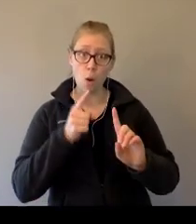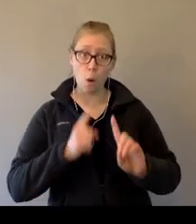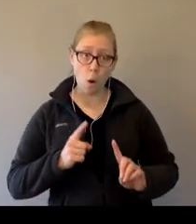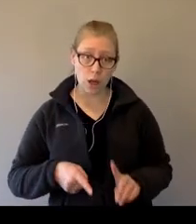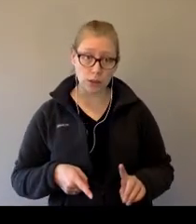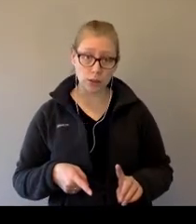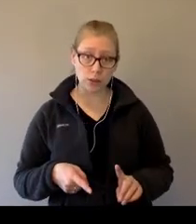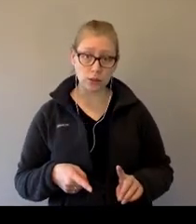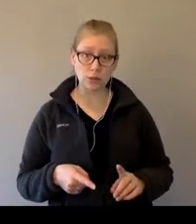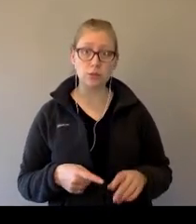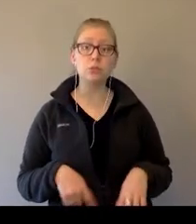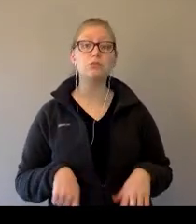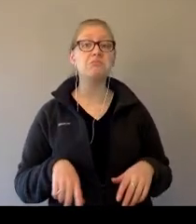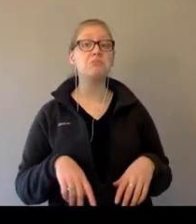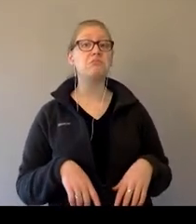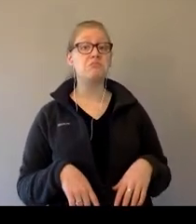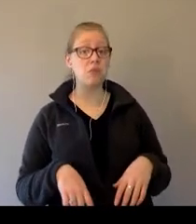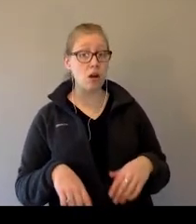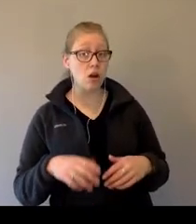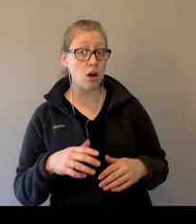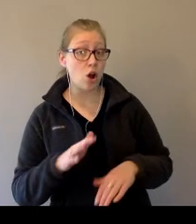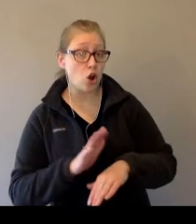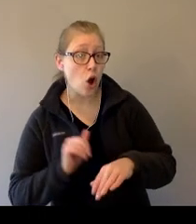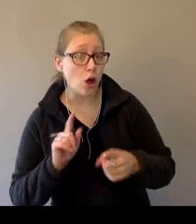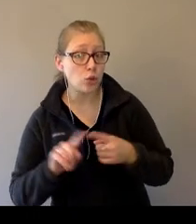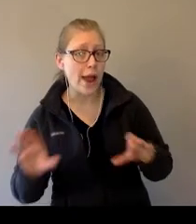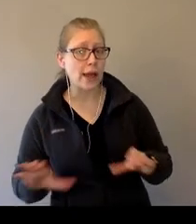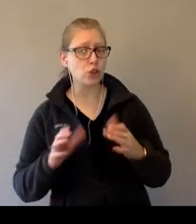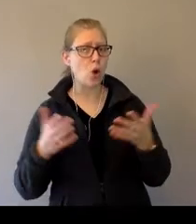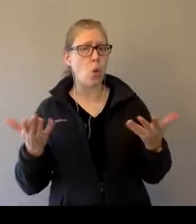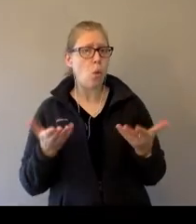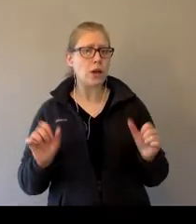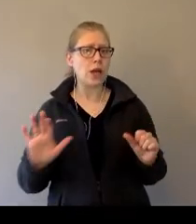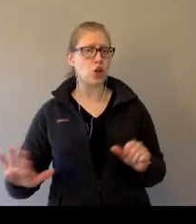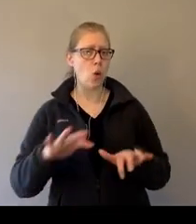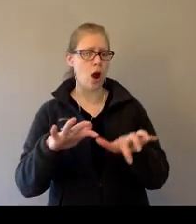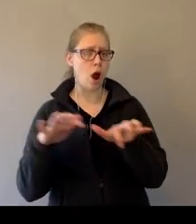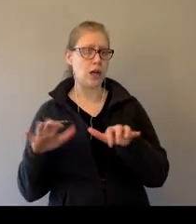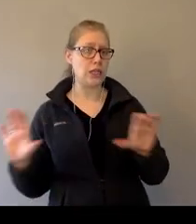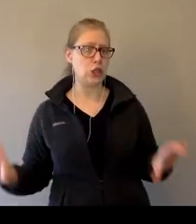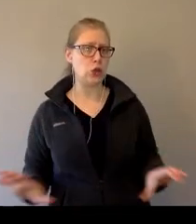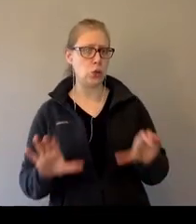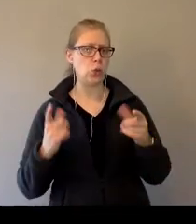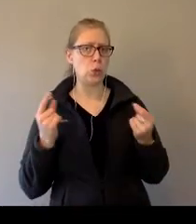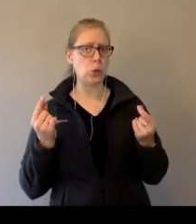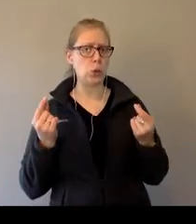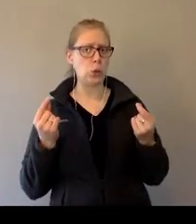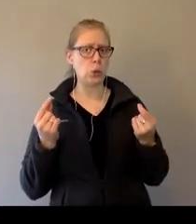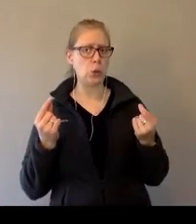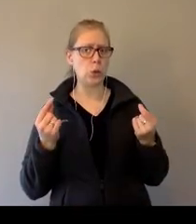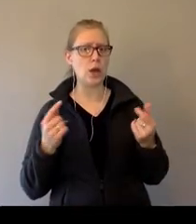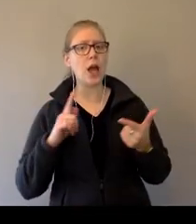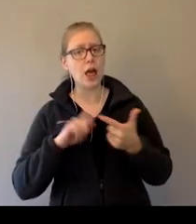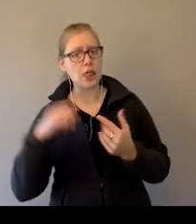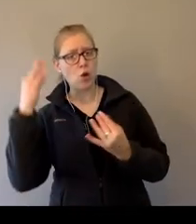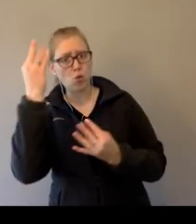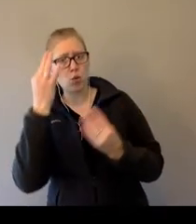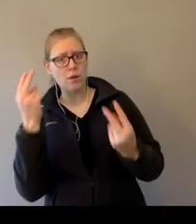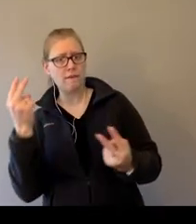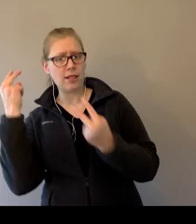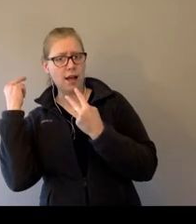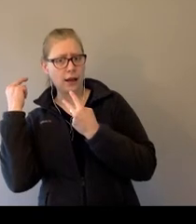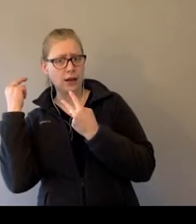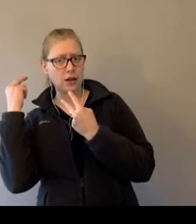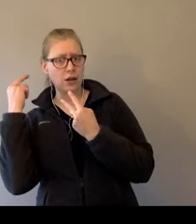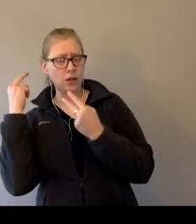what steps can audience members take, and then you're going to kind of reflect. Okay, so this is kind of like an aha moment, or refer